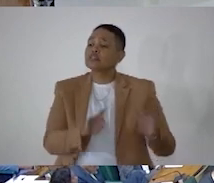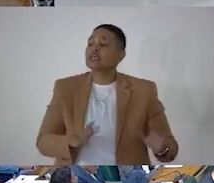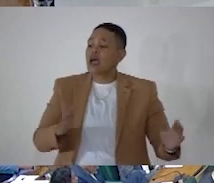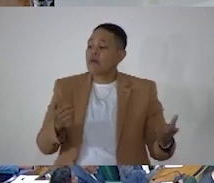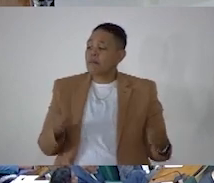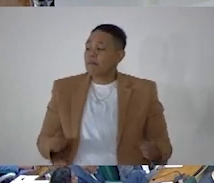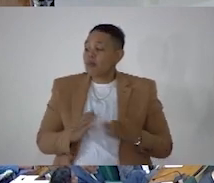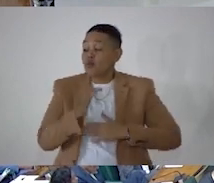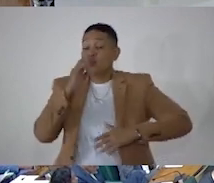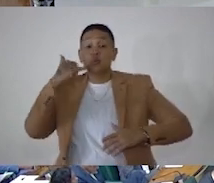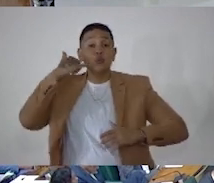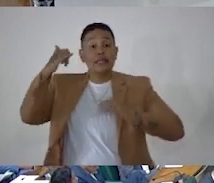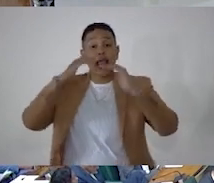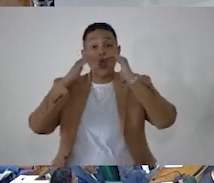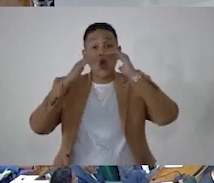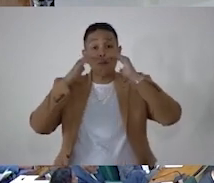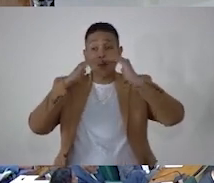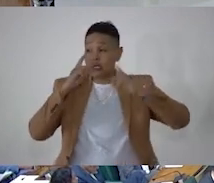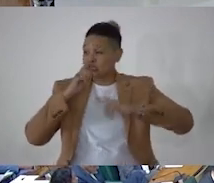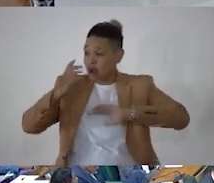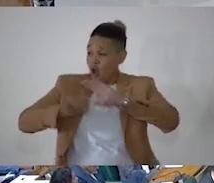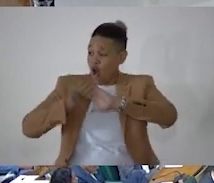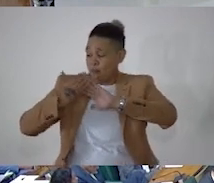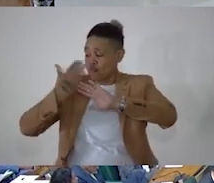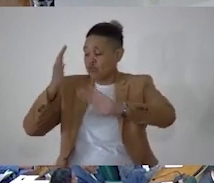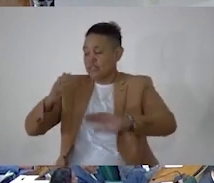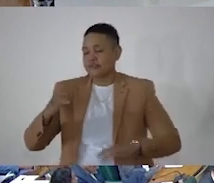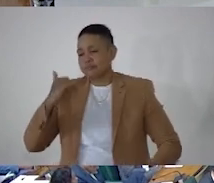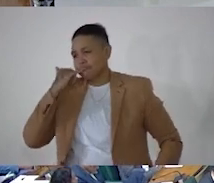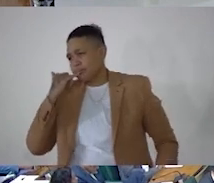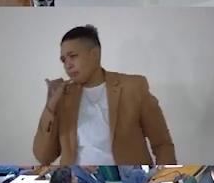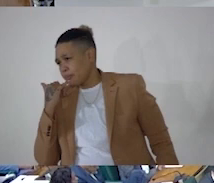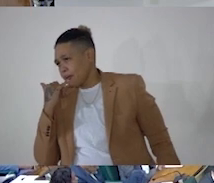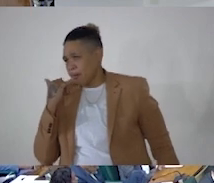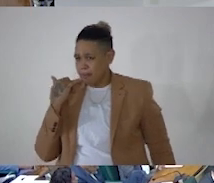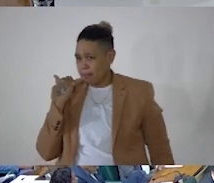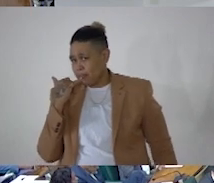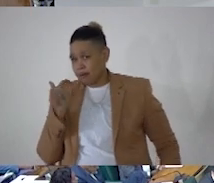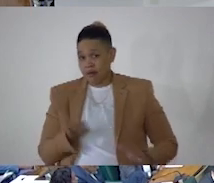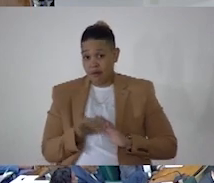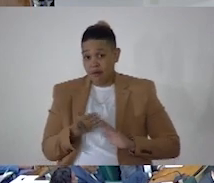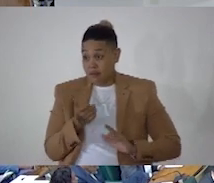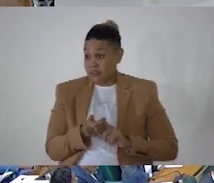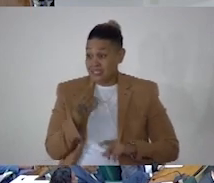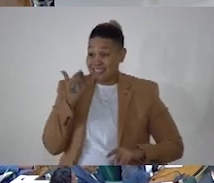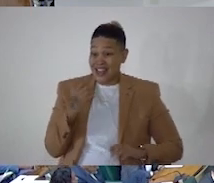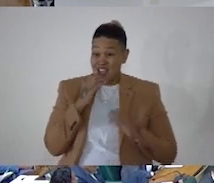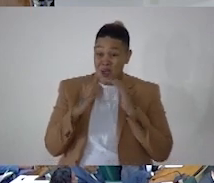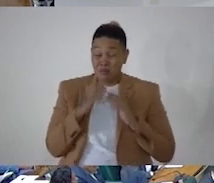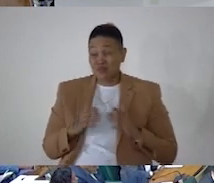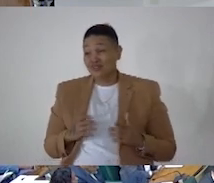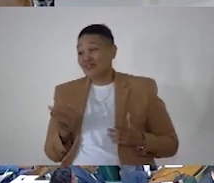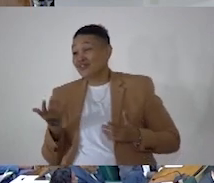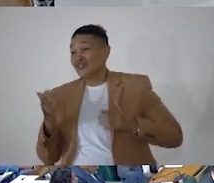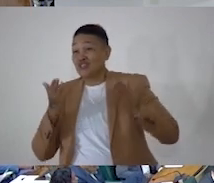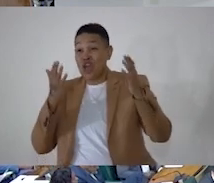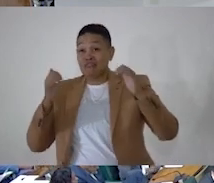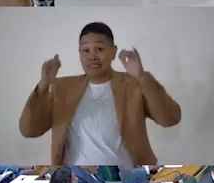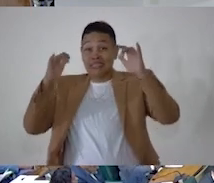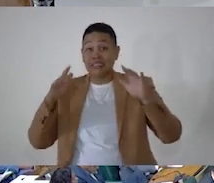by telecommunication operators. The Telecommunications Quality of Service